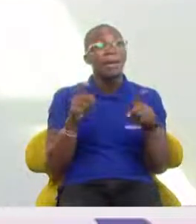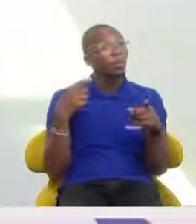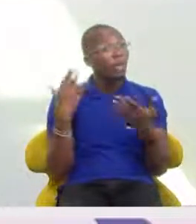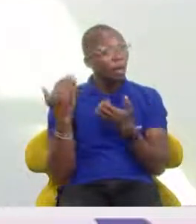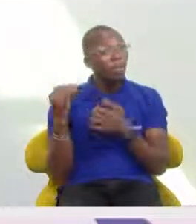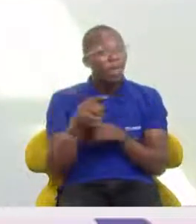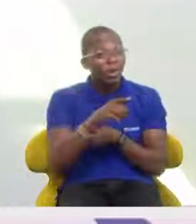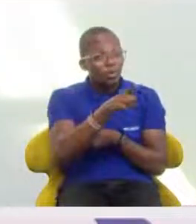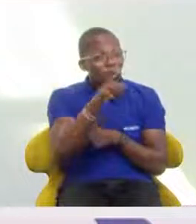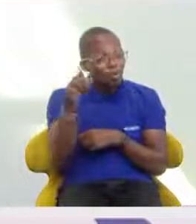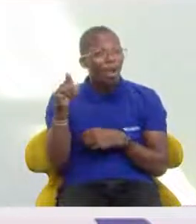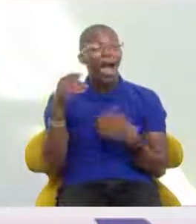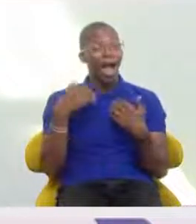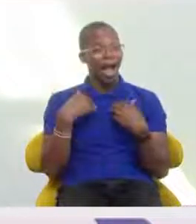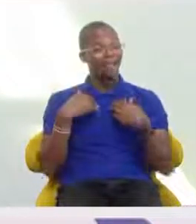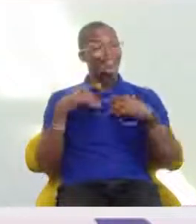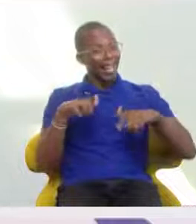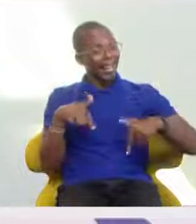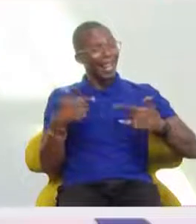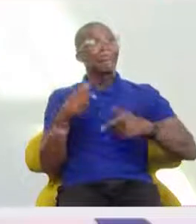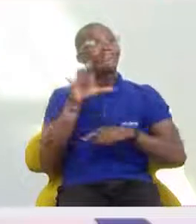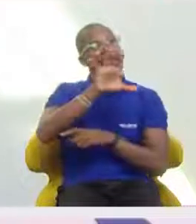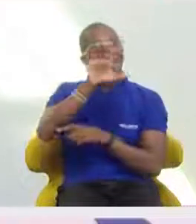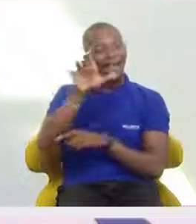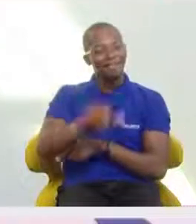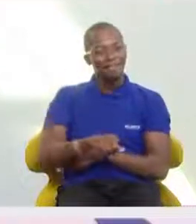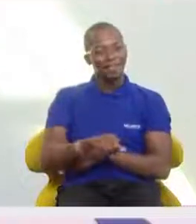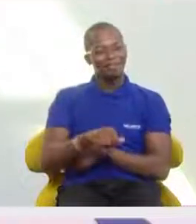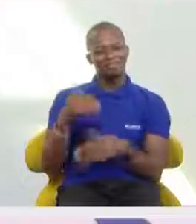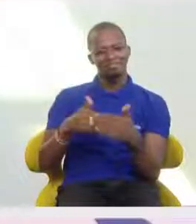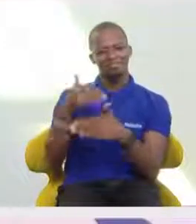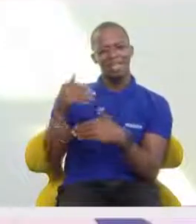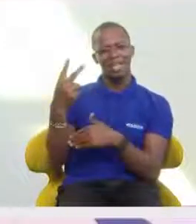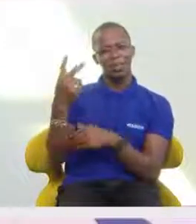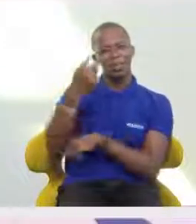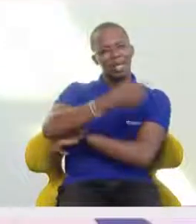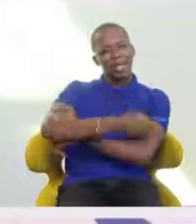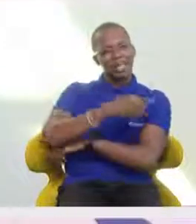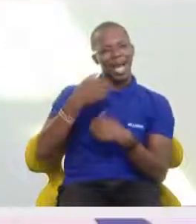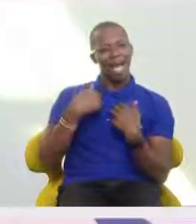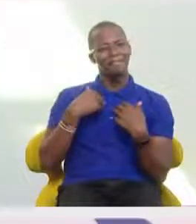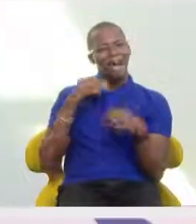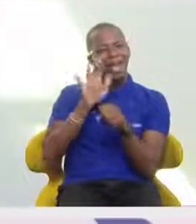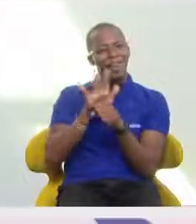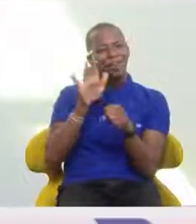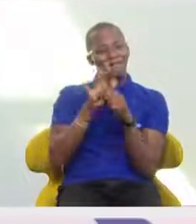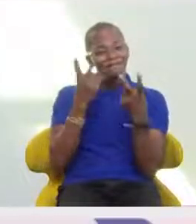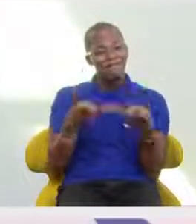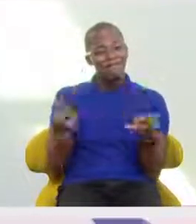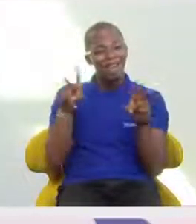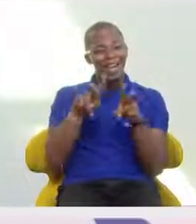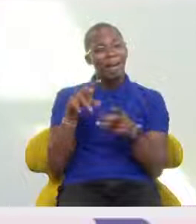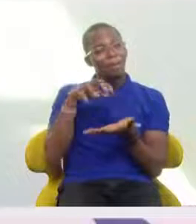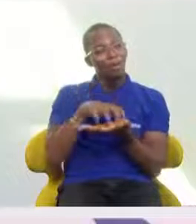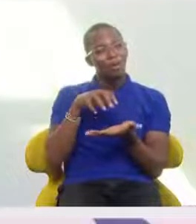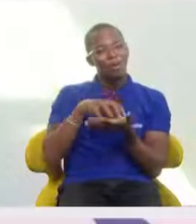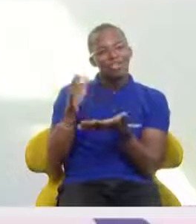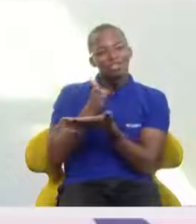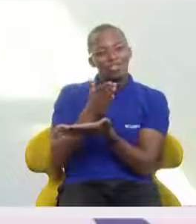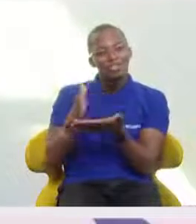the young Africans to come and join us today. The whole idea of this event was to make sure that